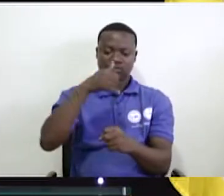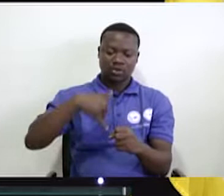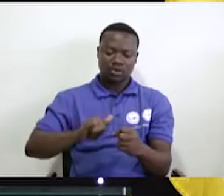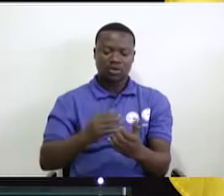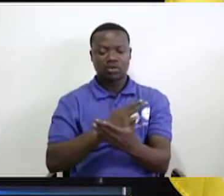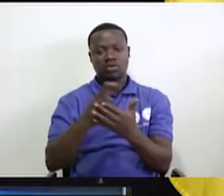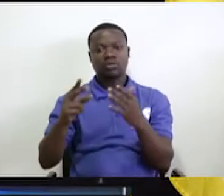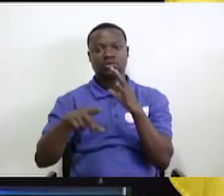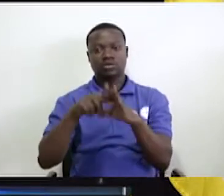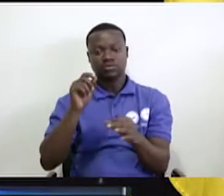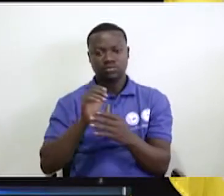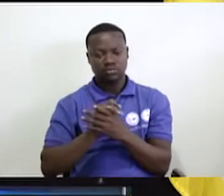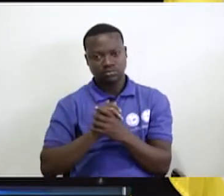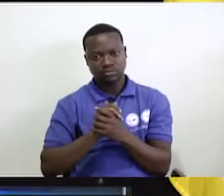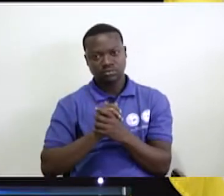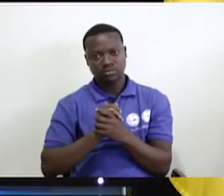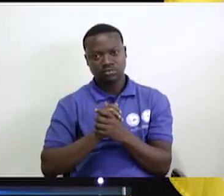Spirit,